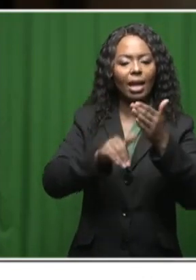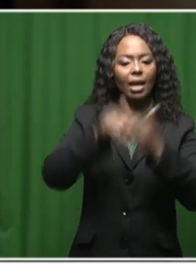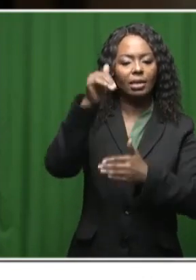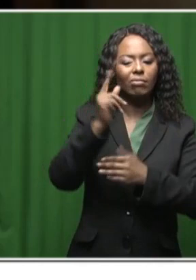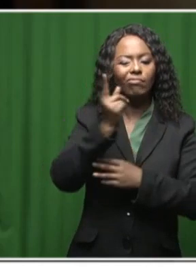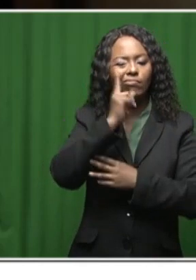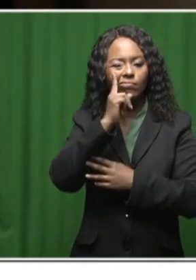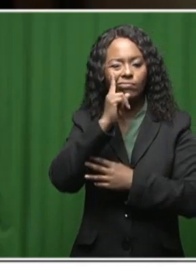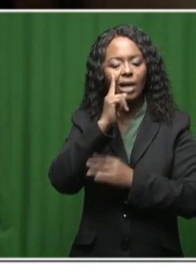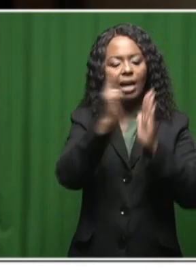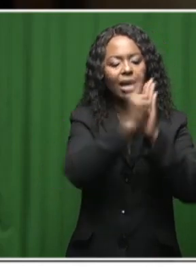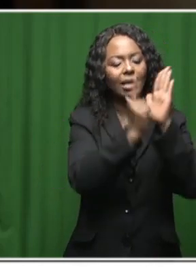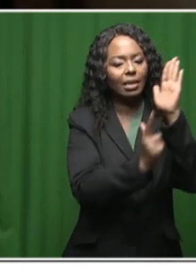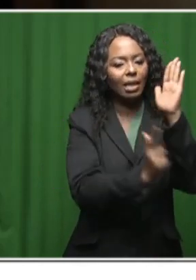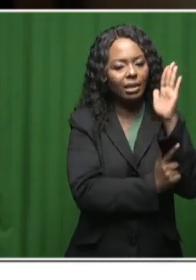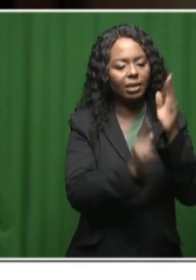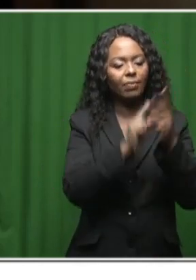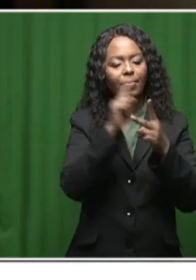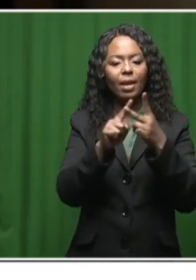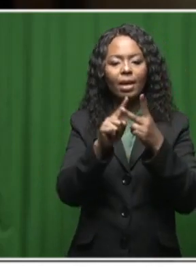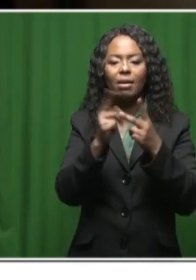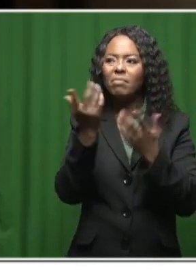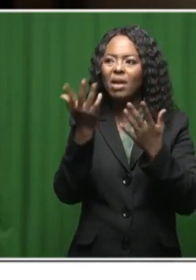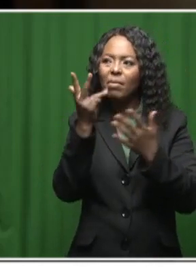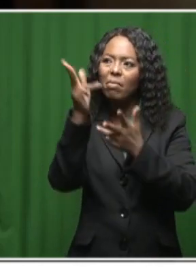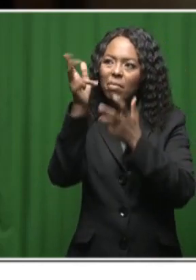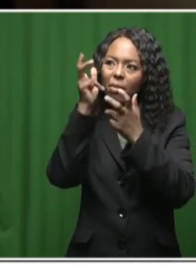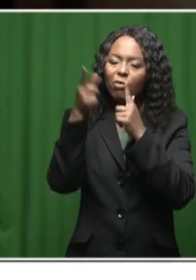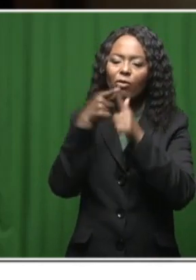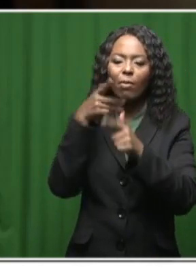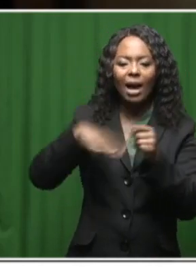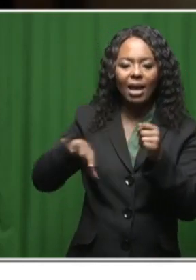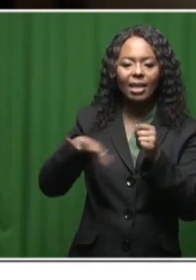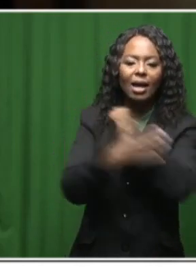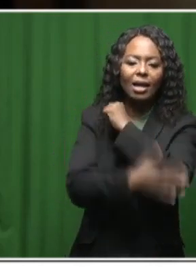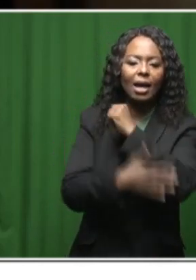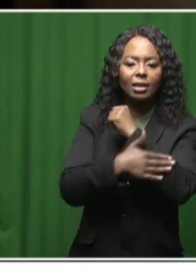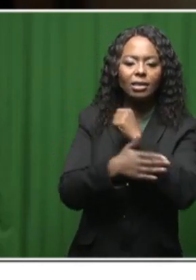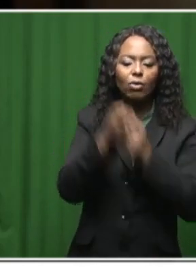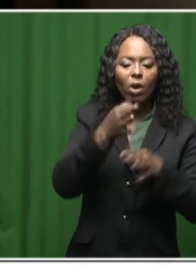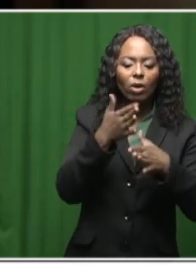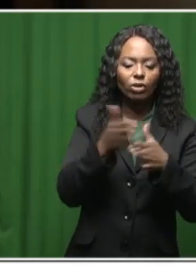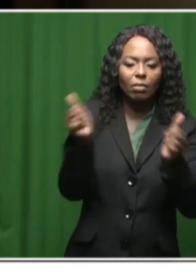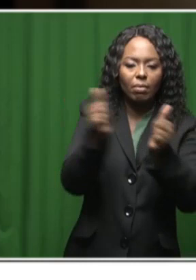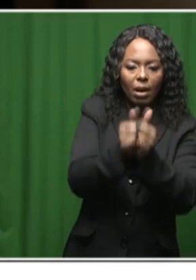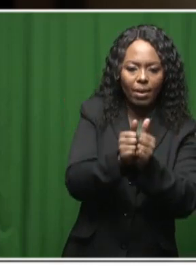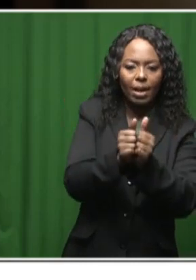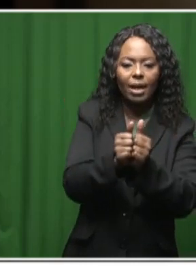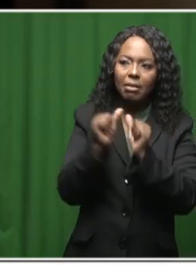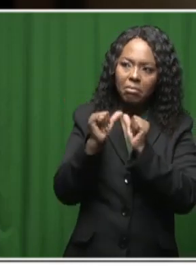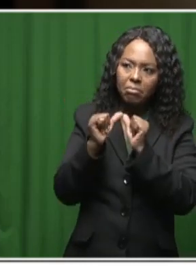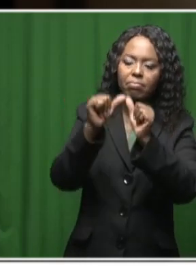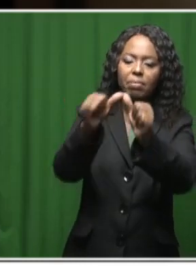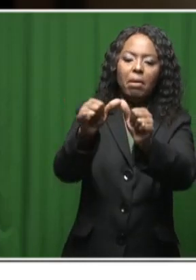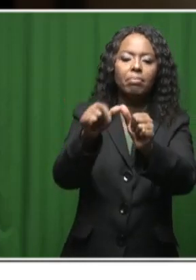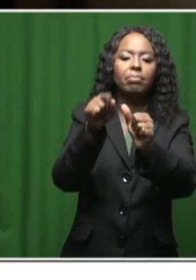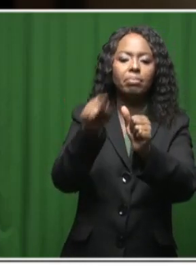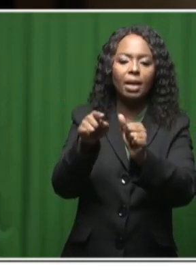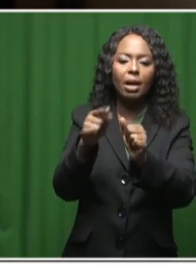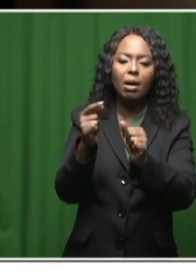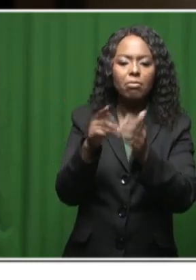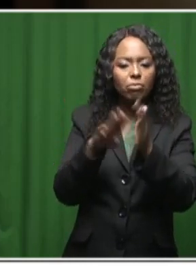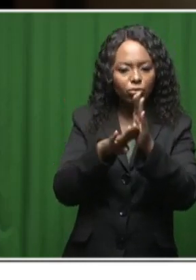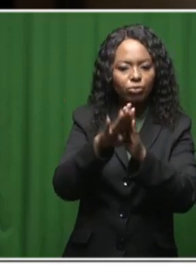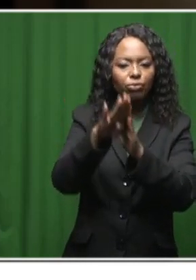our legislation, we look at other countries that have had coalitions for long, coalitions that work and governments that are stable, countries that continue to